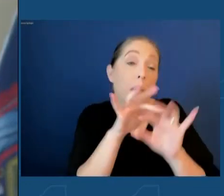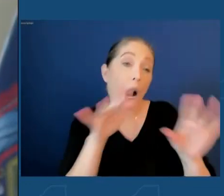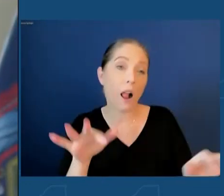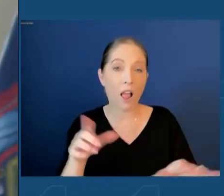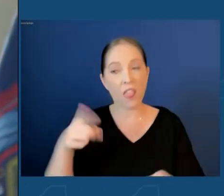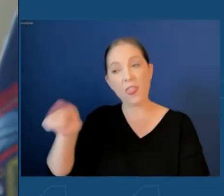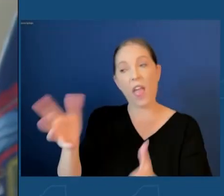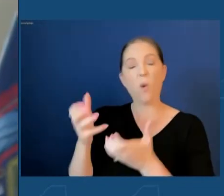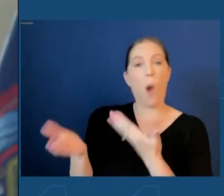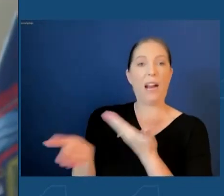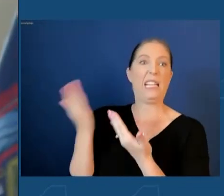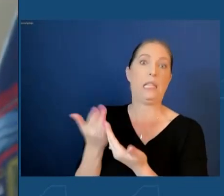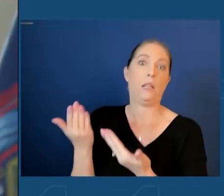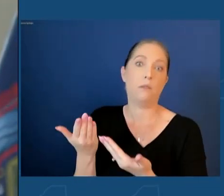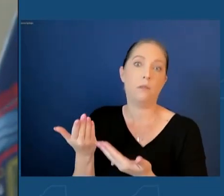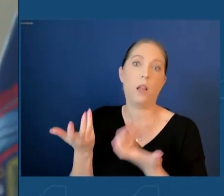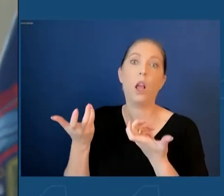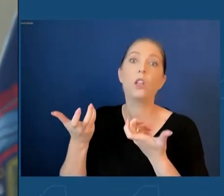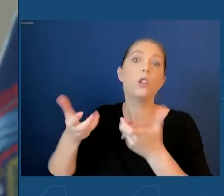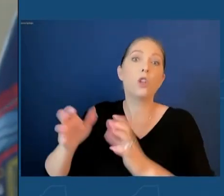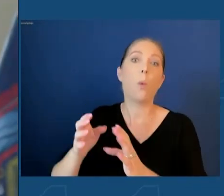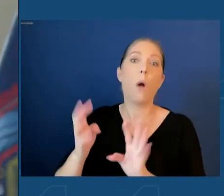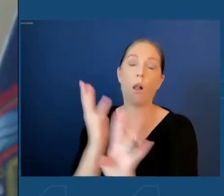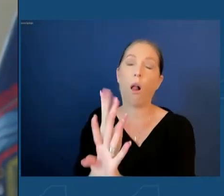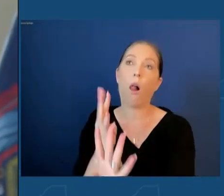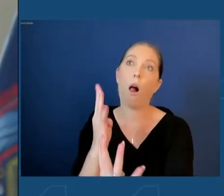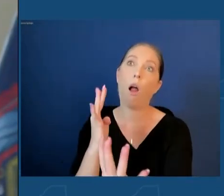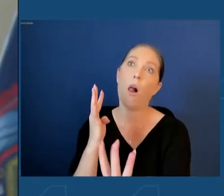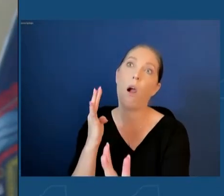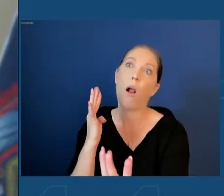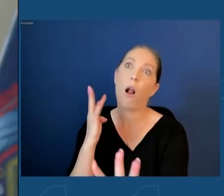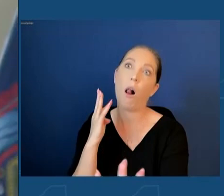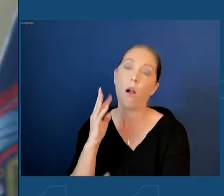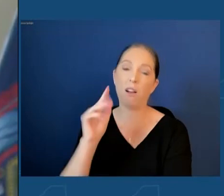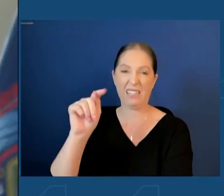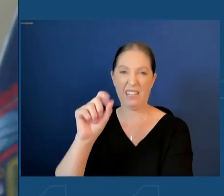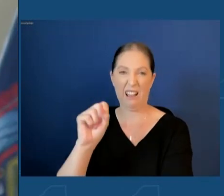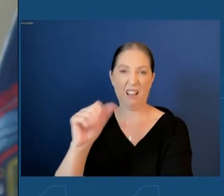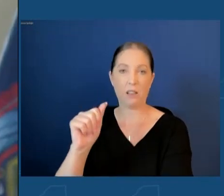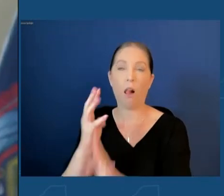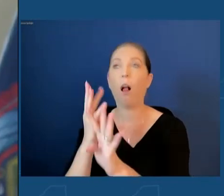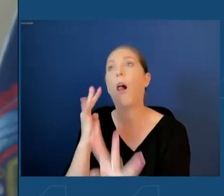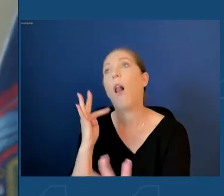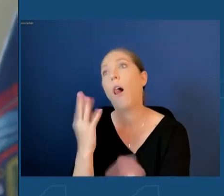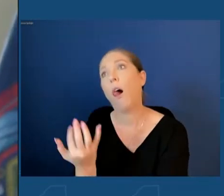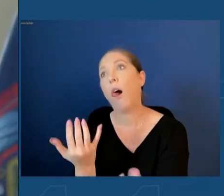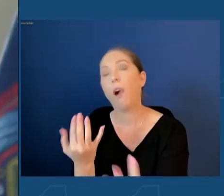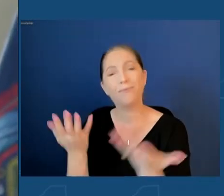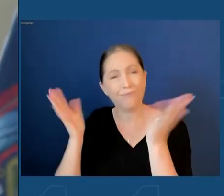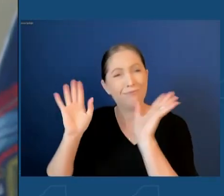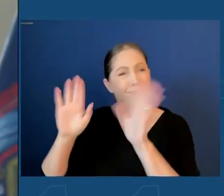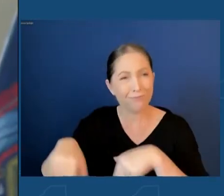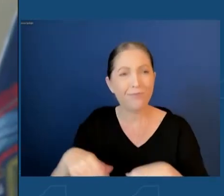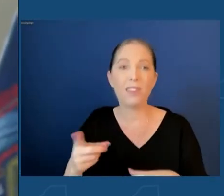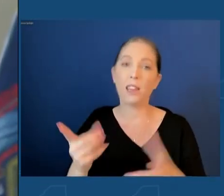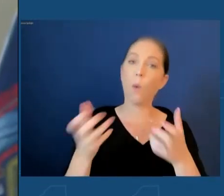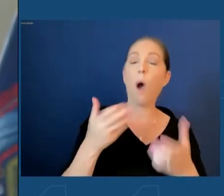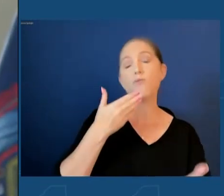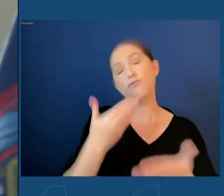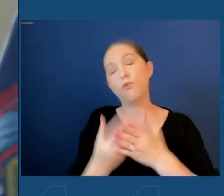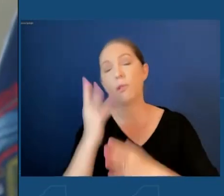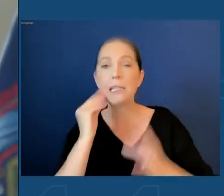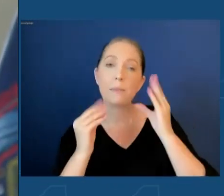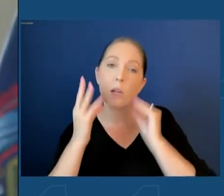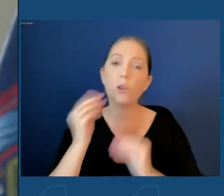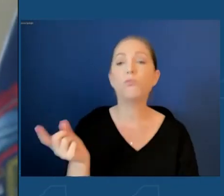right? They don't want to wait in the long lines at TSA. They don't want the inconvenience. They just want to get through, get to their gate, have a good experience waiting for their plane to take